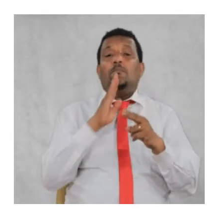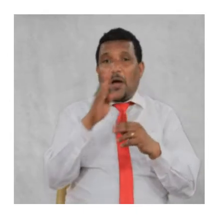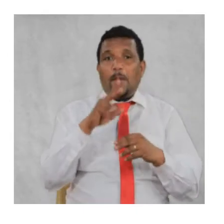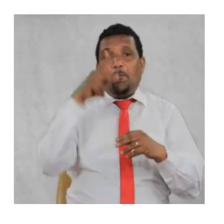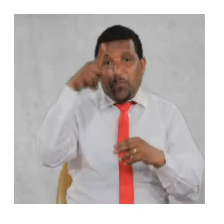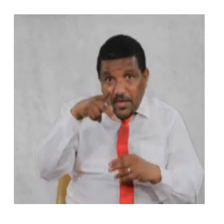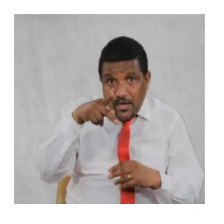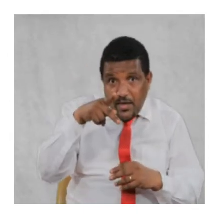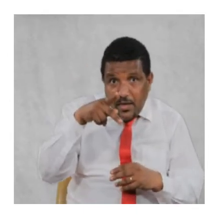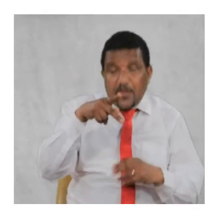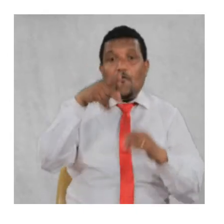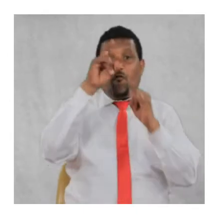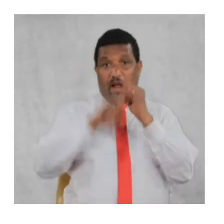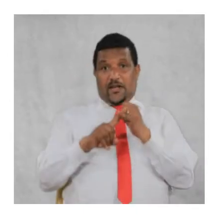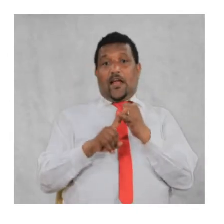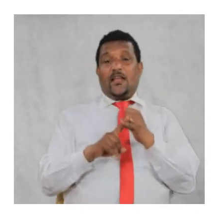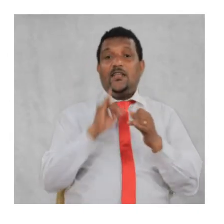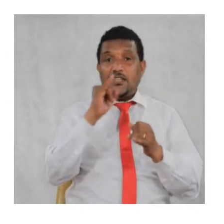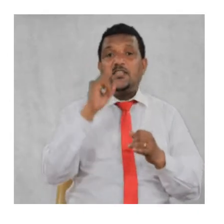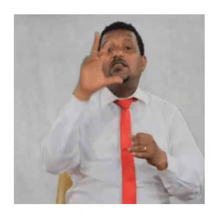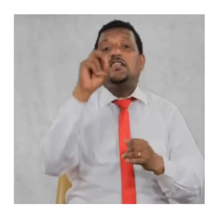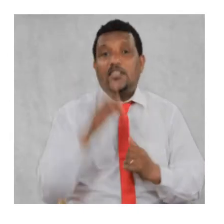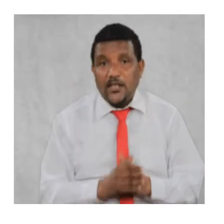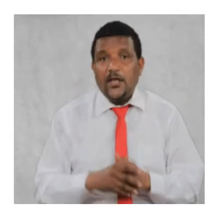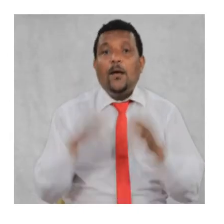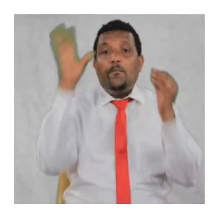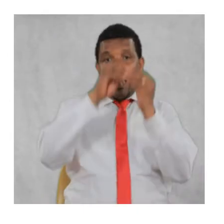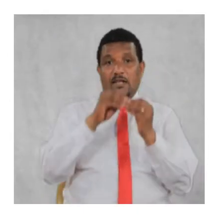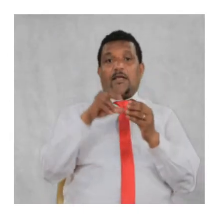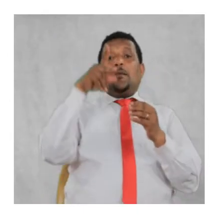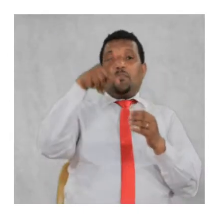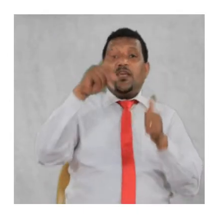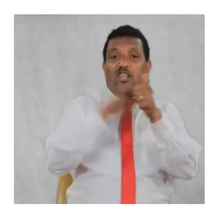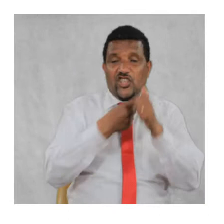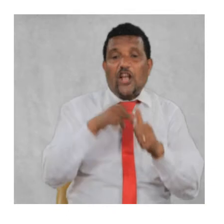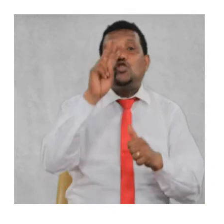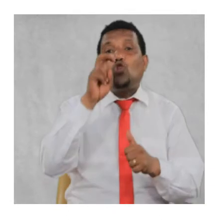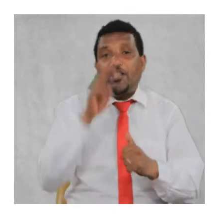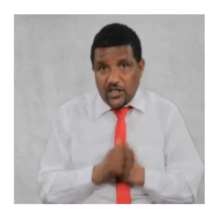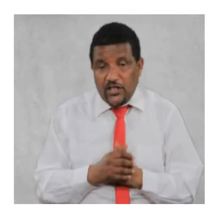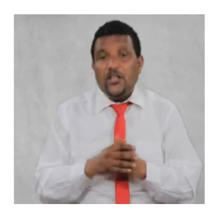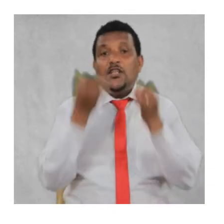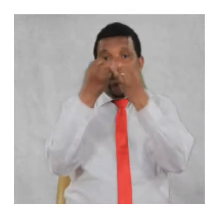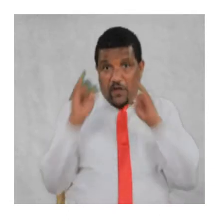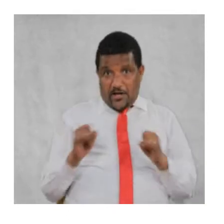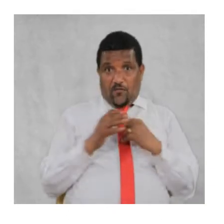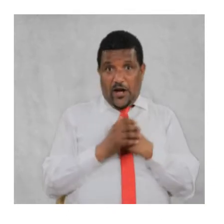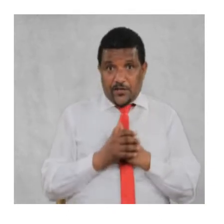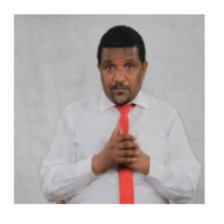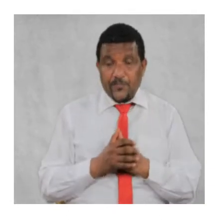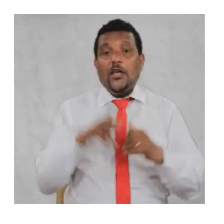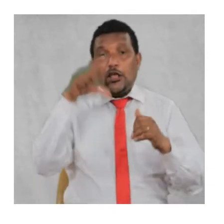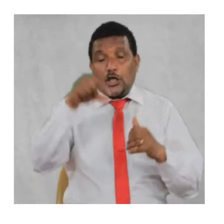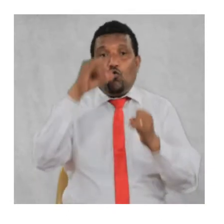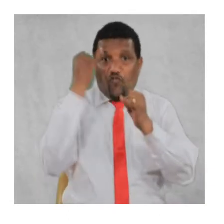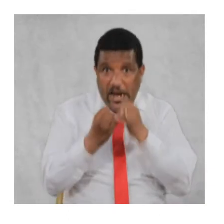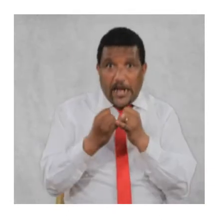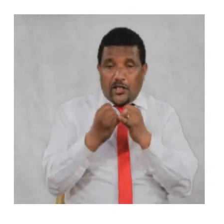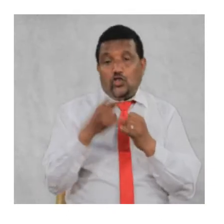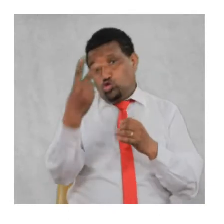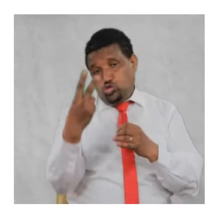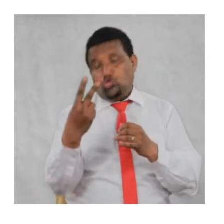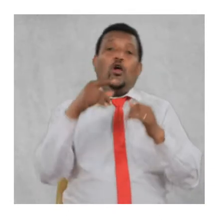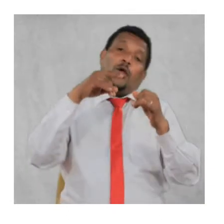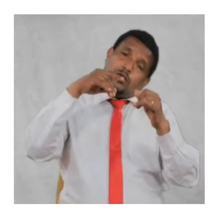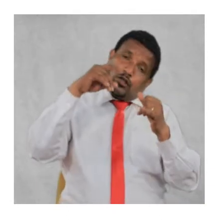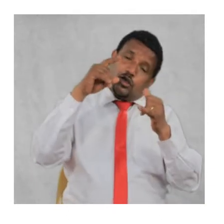P final is 30 plus P initial is 20, divided by Q final is 2